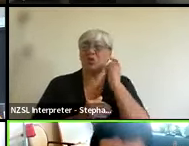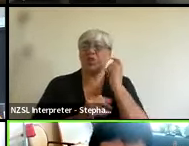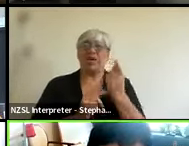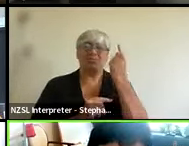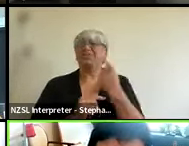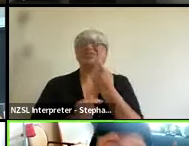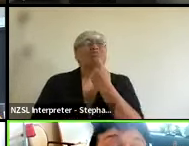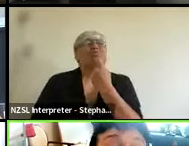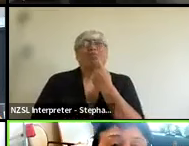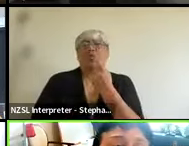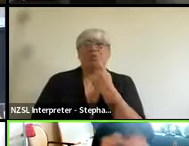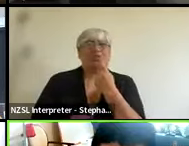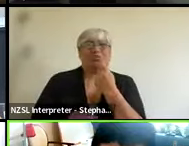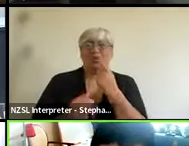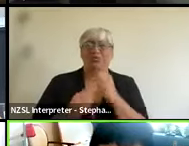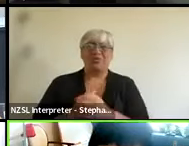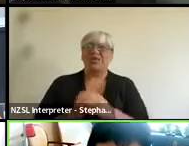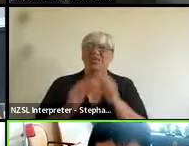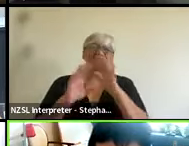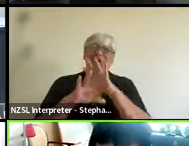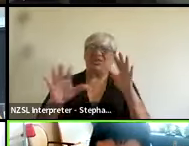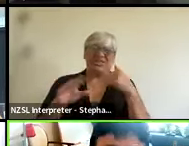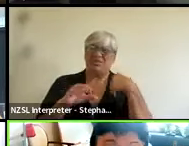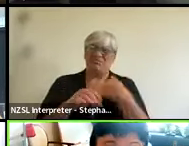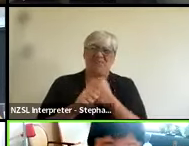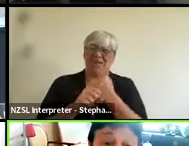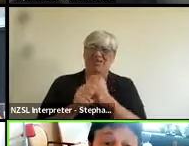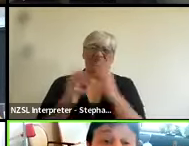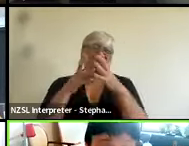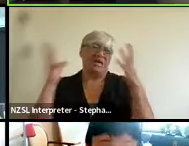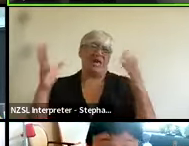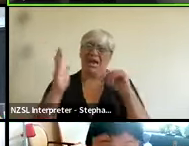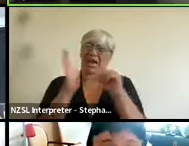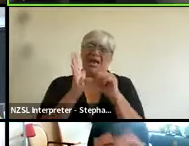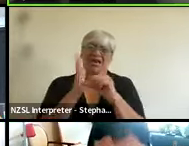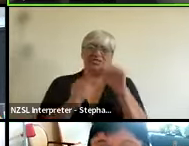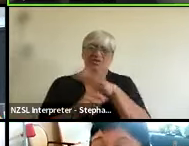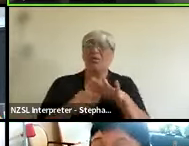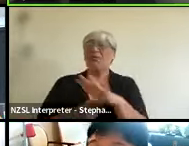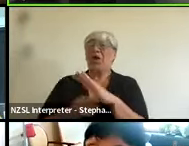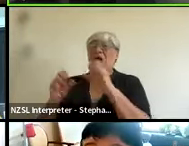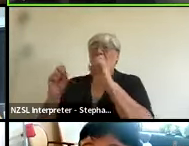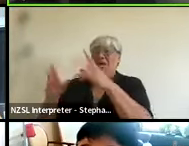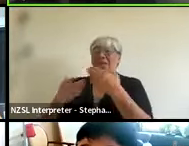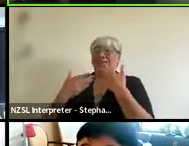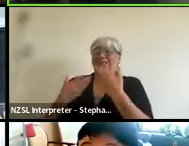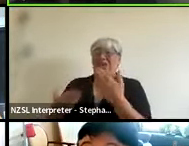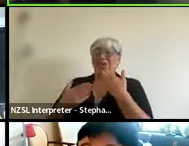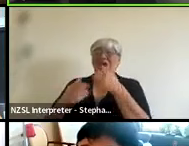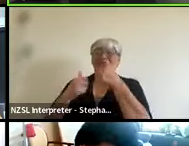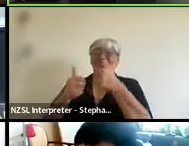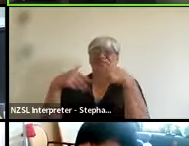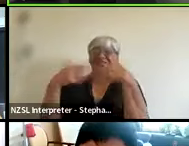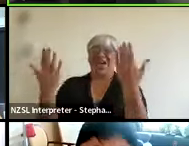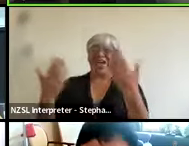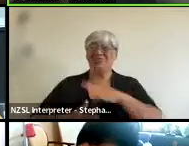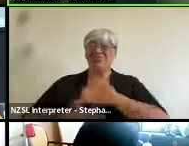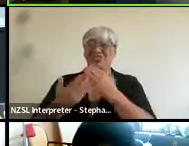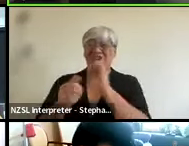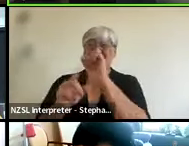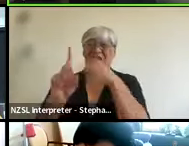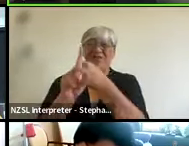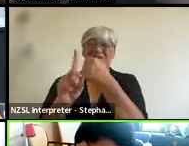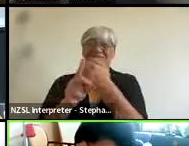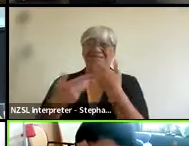very simple solution. Don't make it more harder than it needs to be. Thanks, Adriana. You have a really good day. Appreciate your